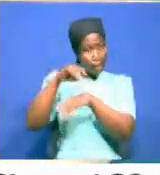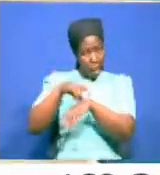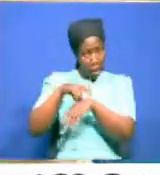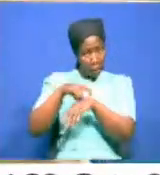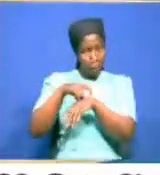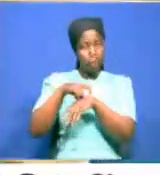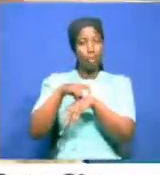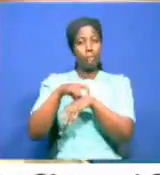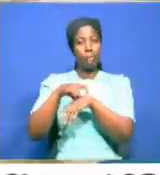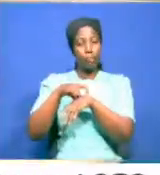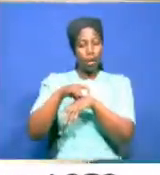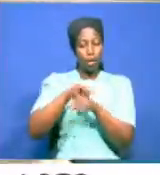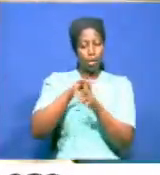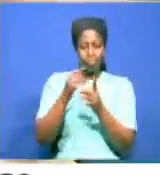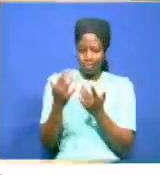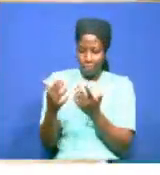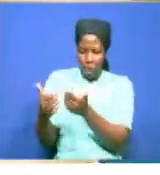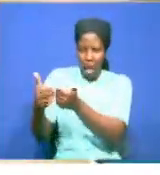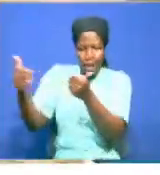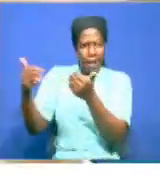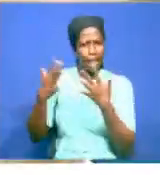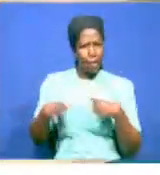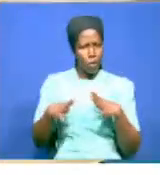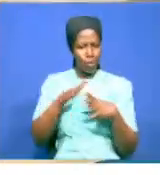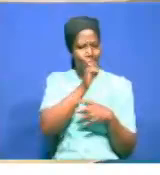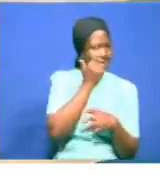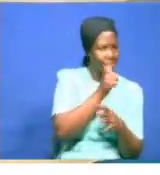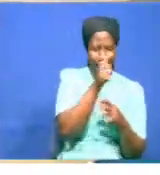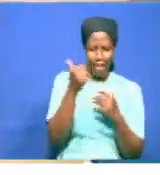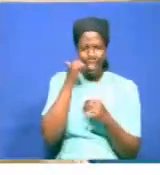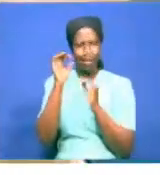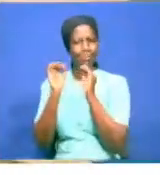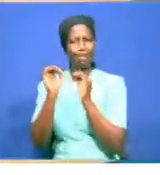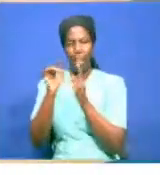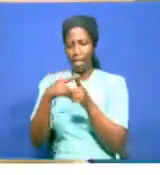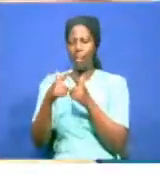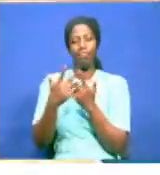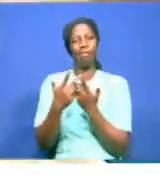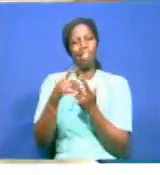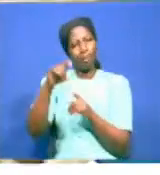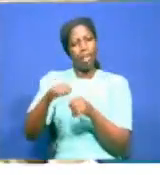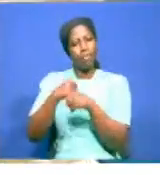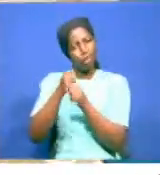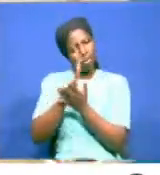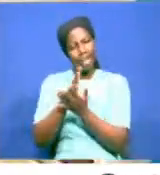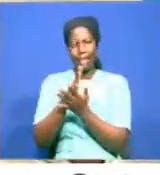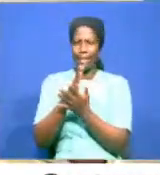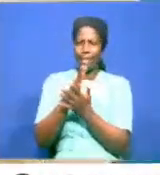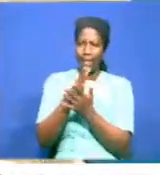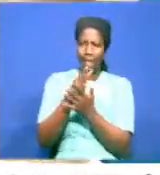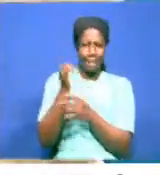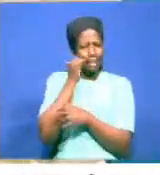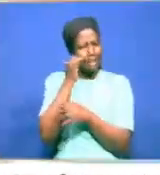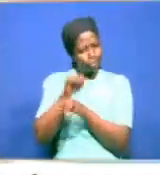quarantine, quarantine should be a justifiable way of ensuring that we are ensuring that the disease is not spreading. Not a punishment.